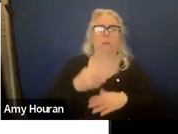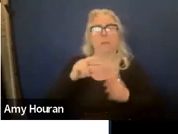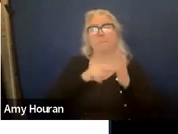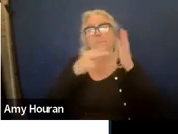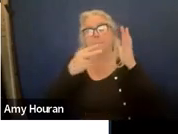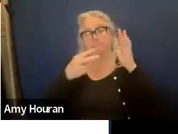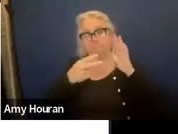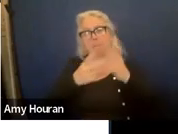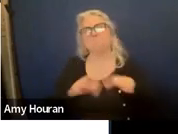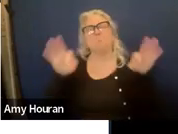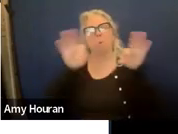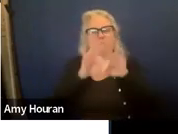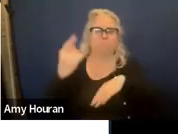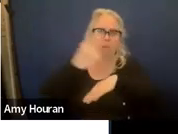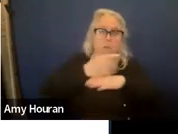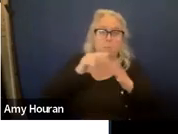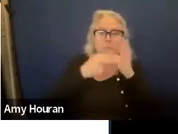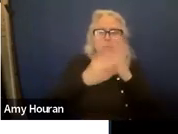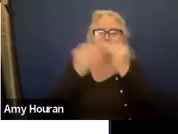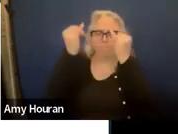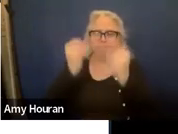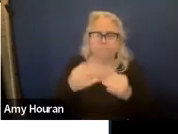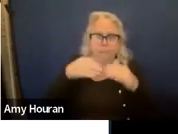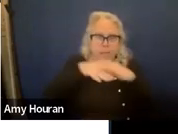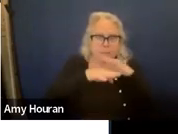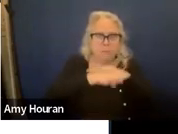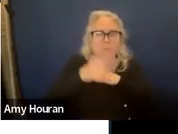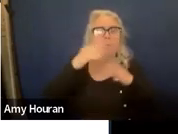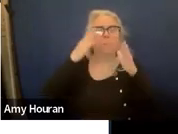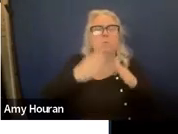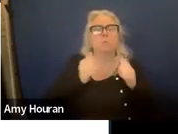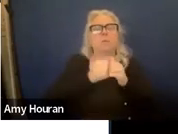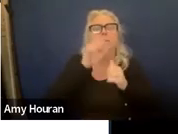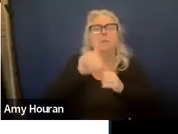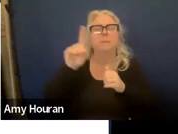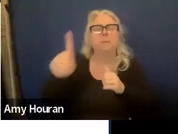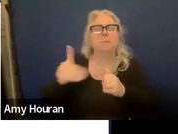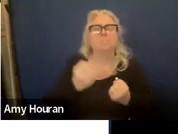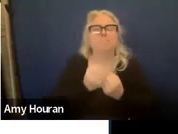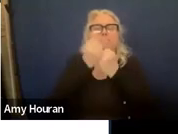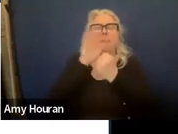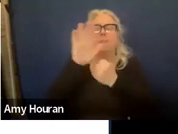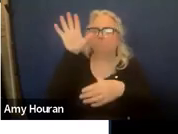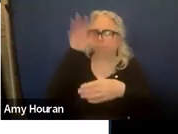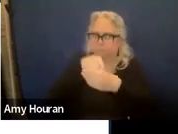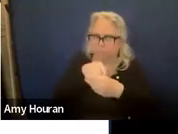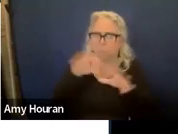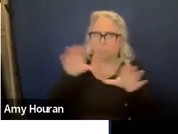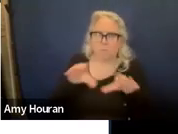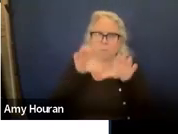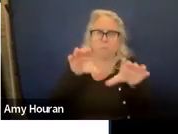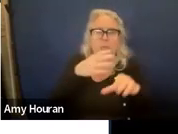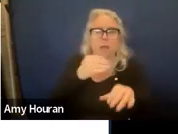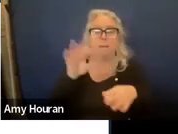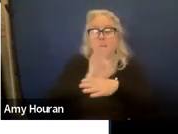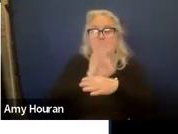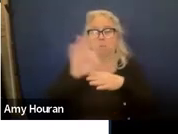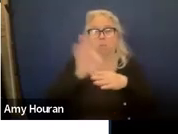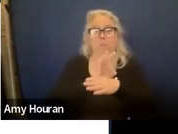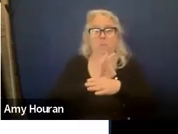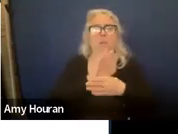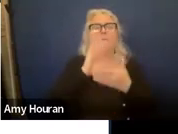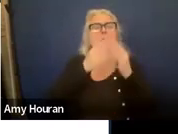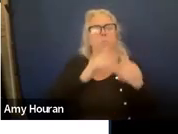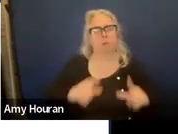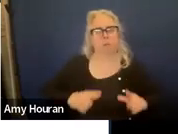means individualized access for persons with developmental disabilities to support their participation in activities and functions of community